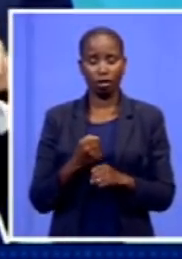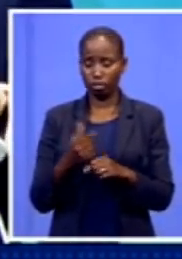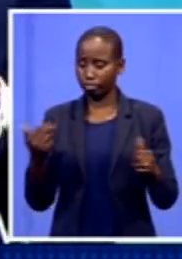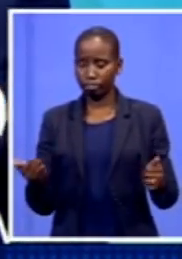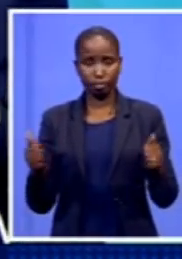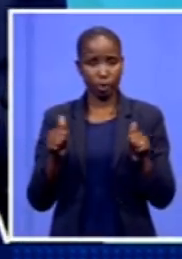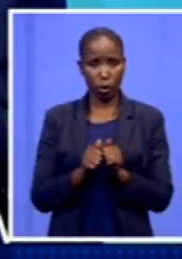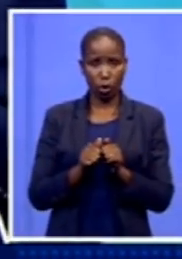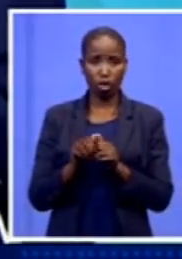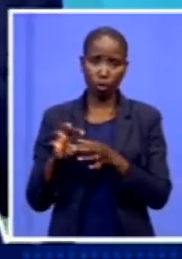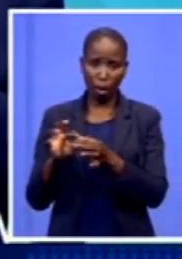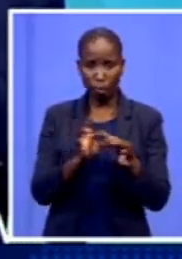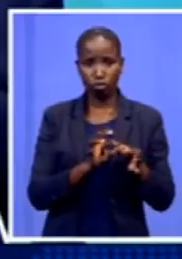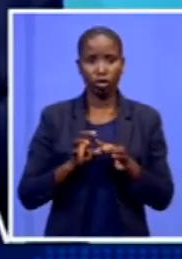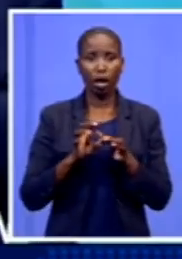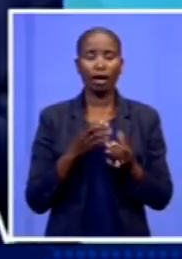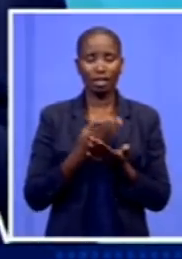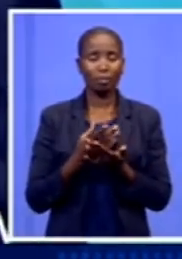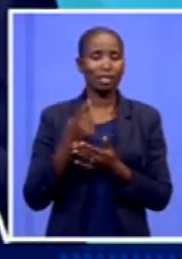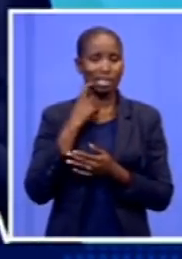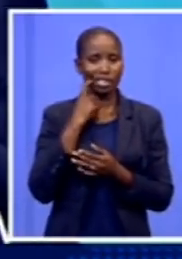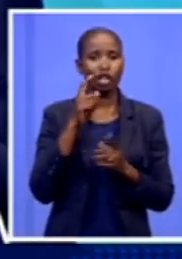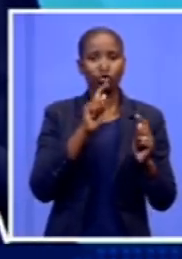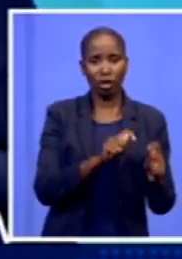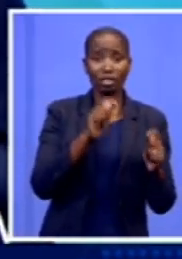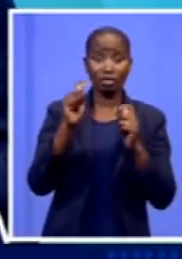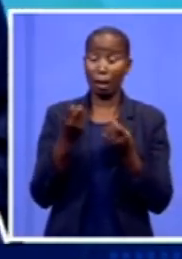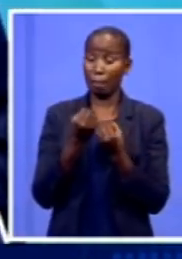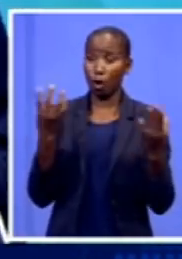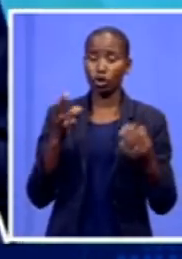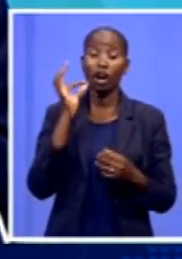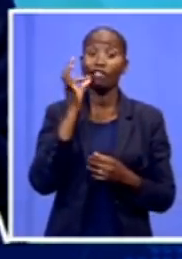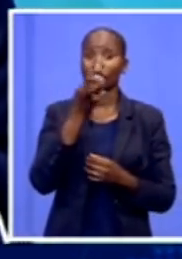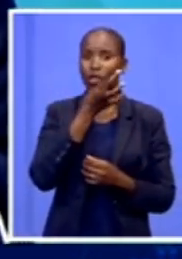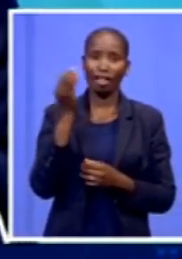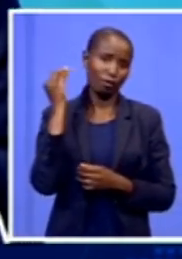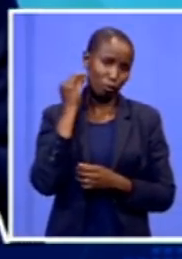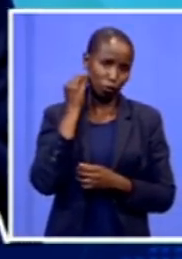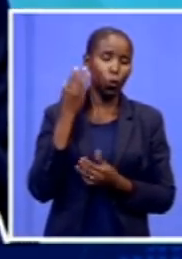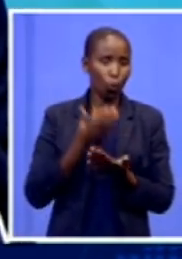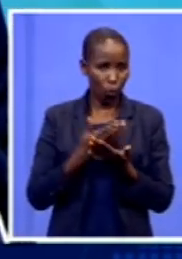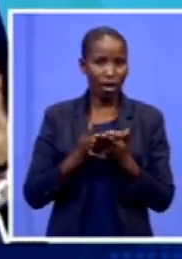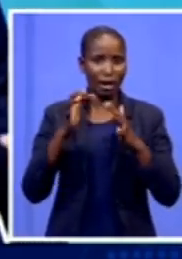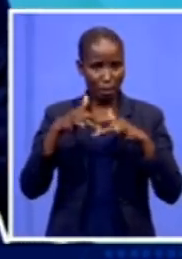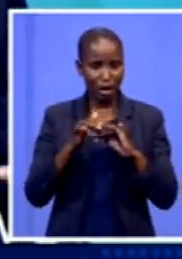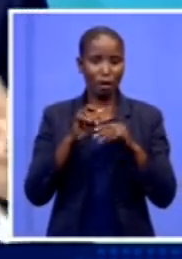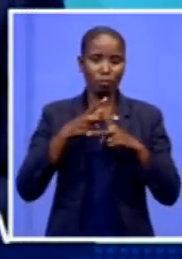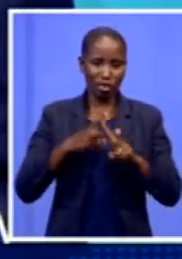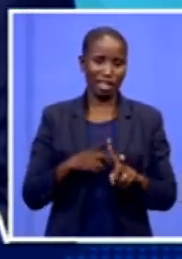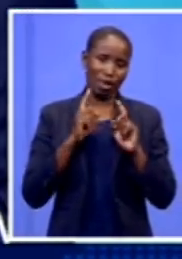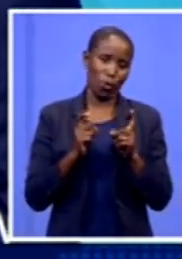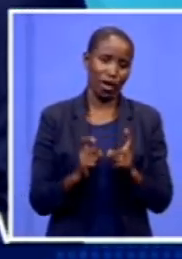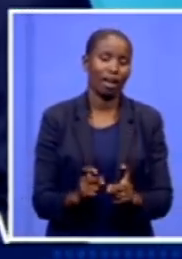even transfer the most confidential information so that you can produce as quickly as possible. And then we need the